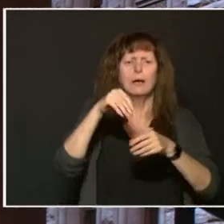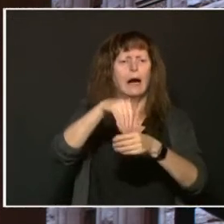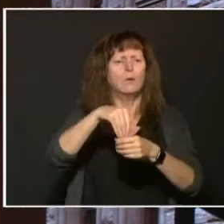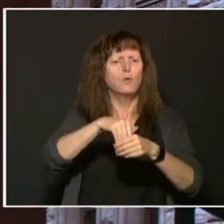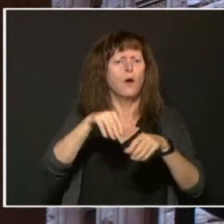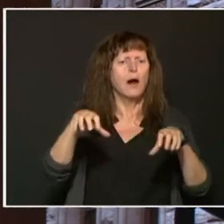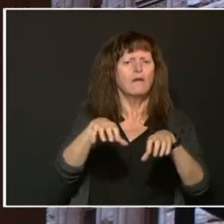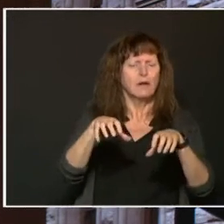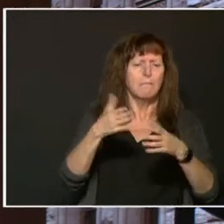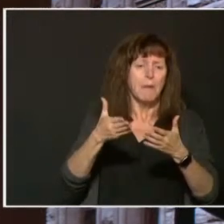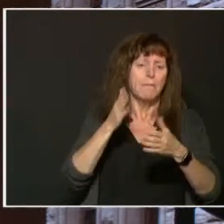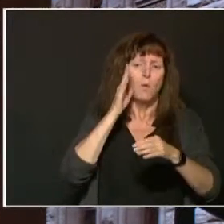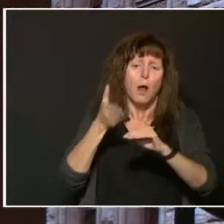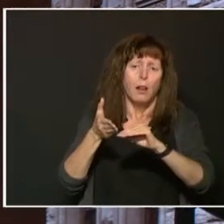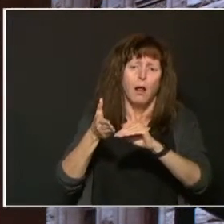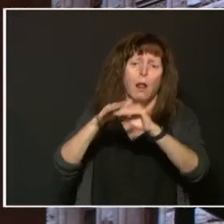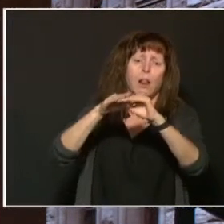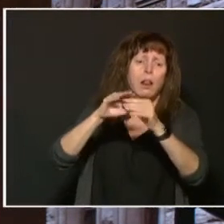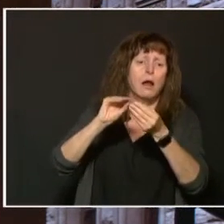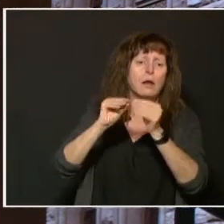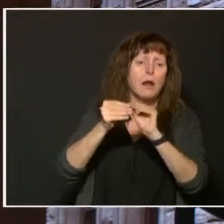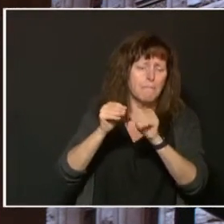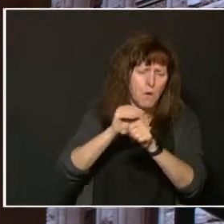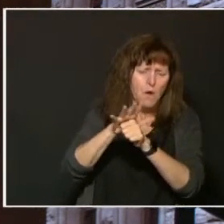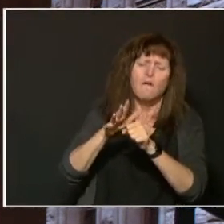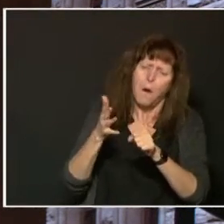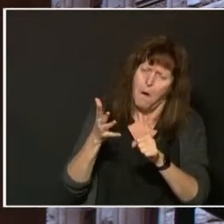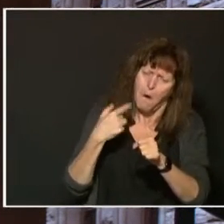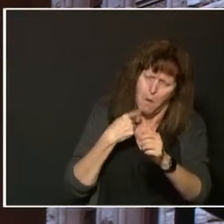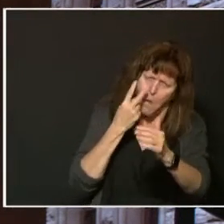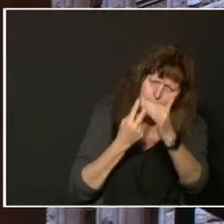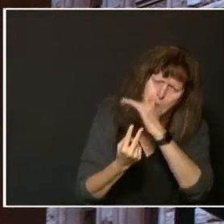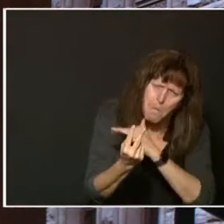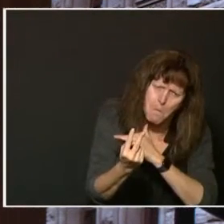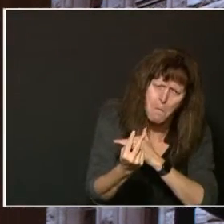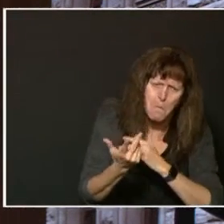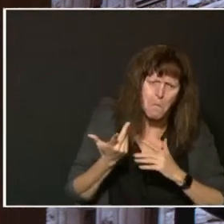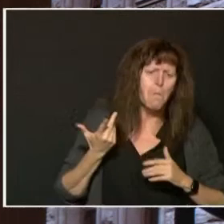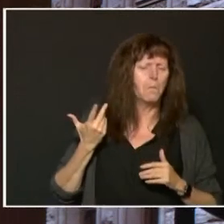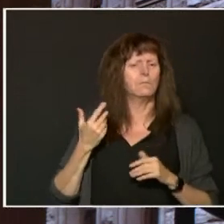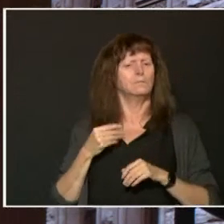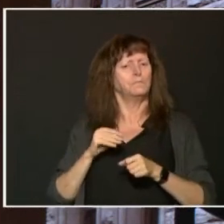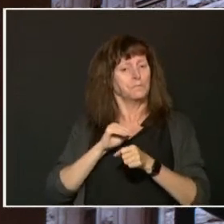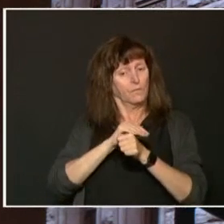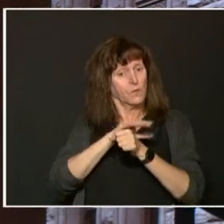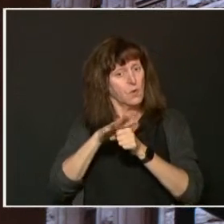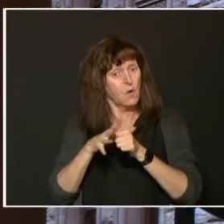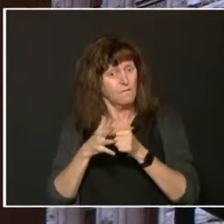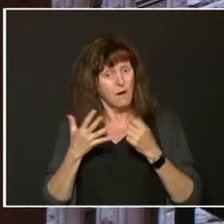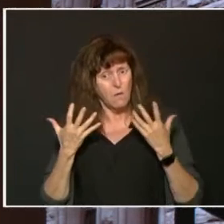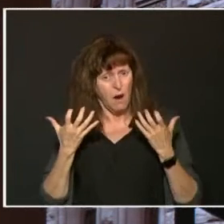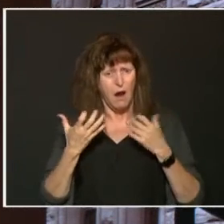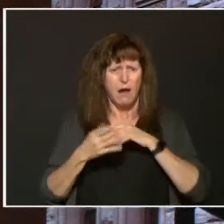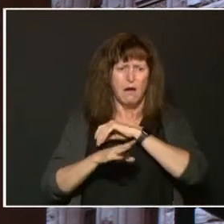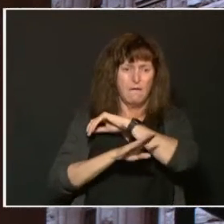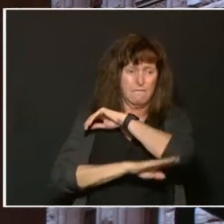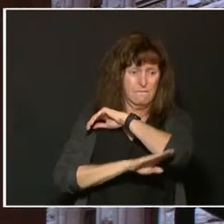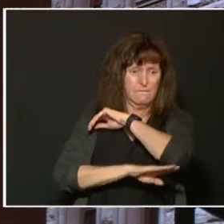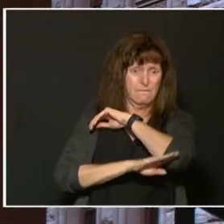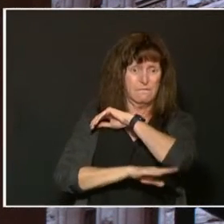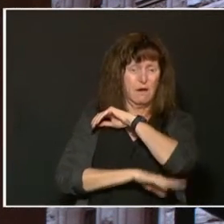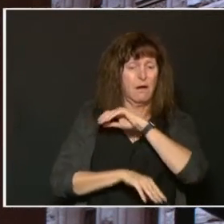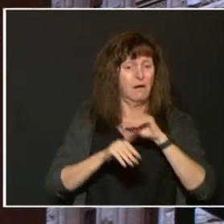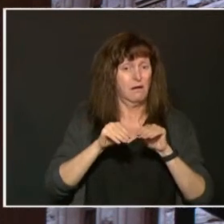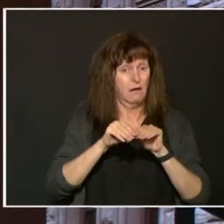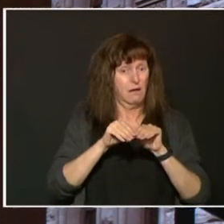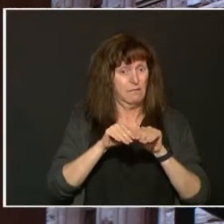to surge and return in September, if not earlier. All you have to do is look around the globe and see the increased